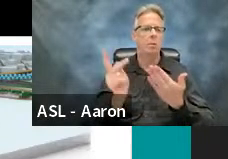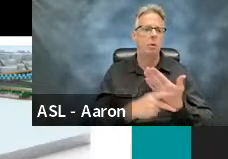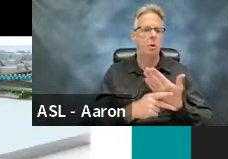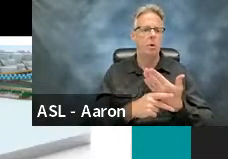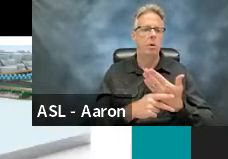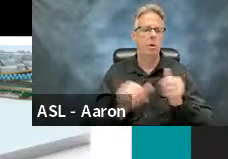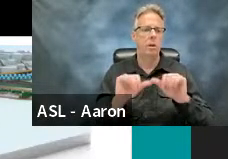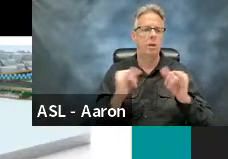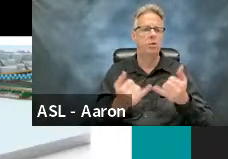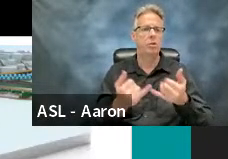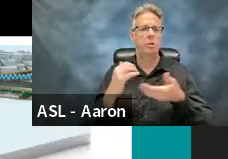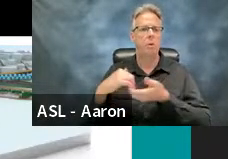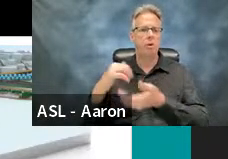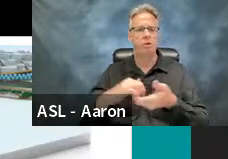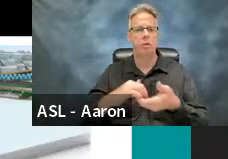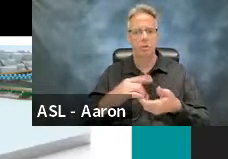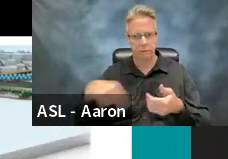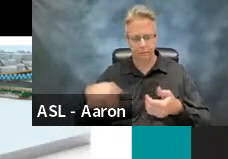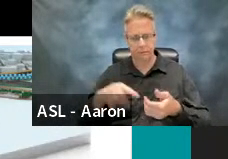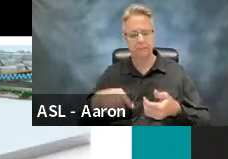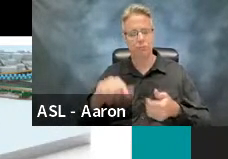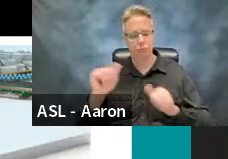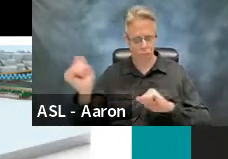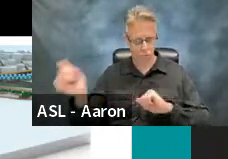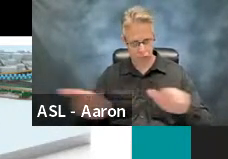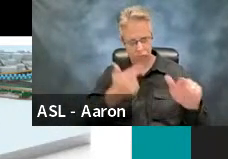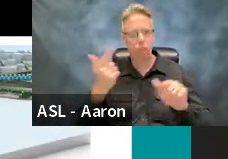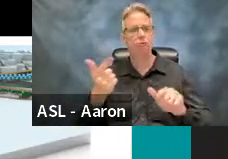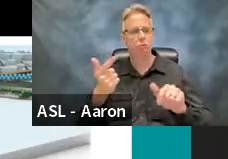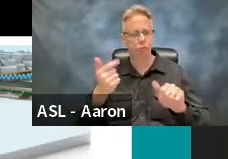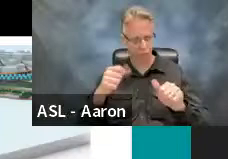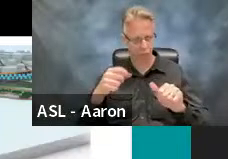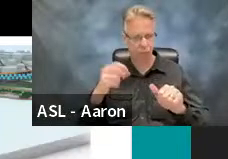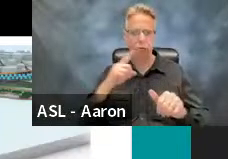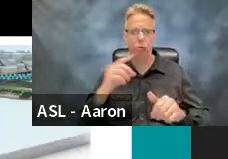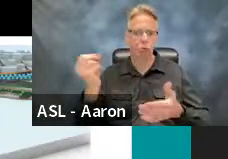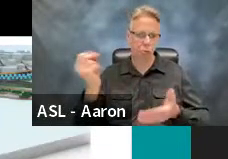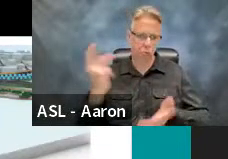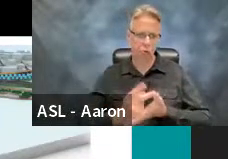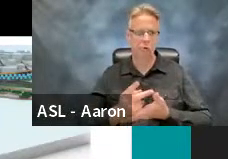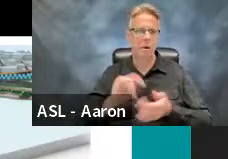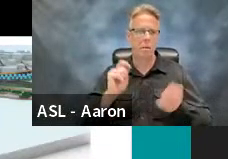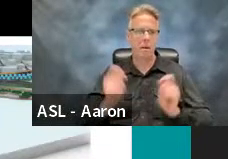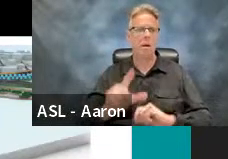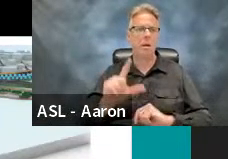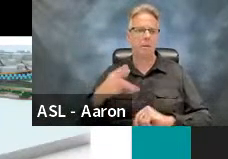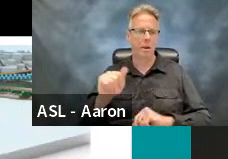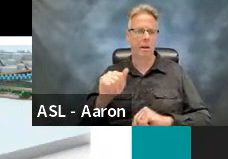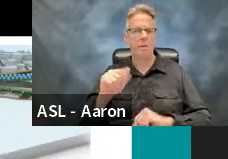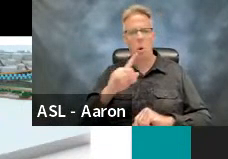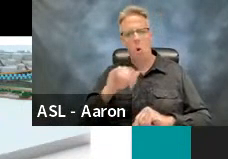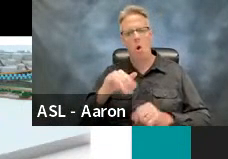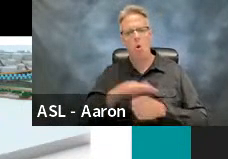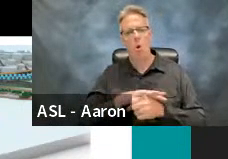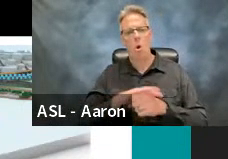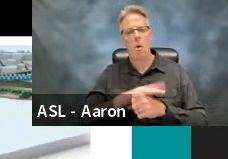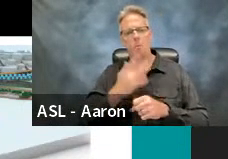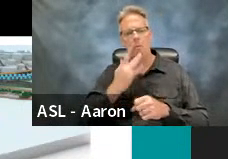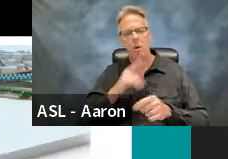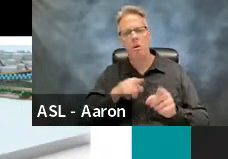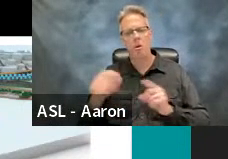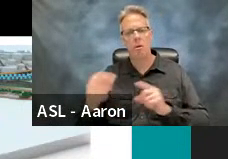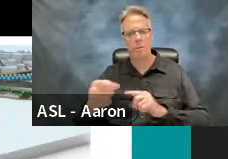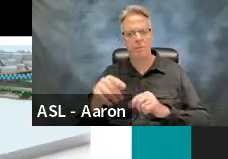agency partners unanimously endorsed the modified LPA. locally preferred alternative. That included